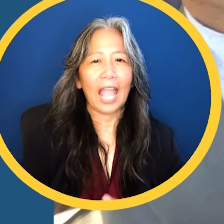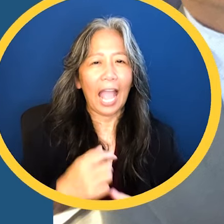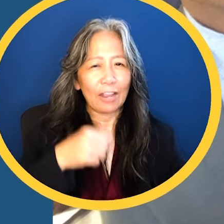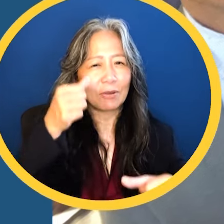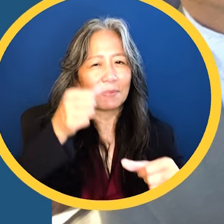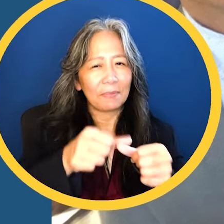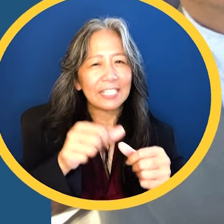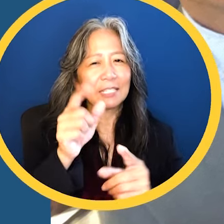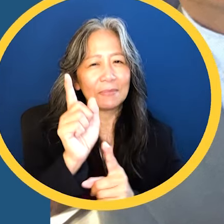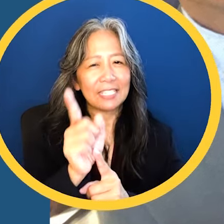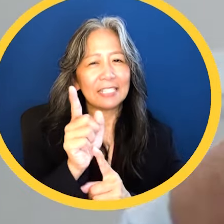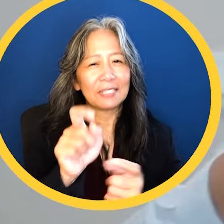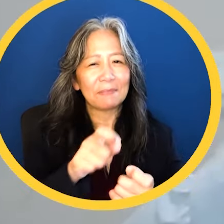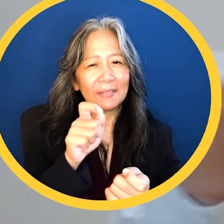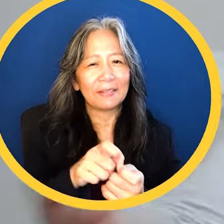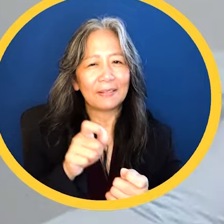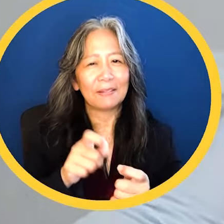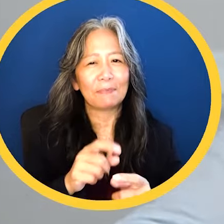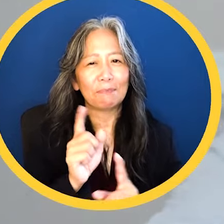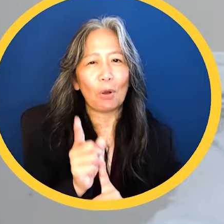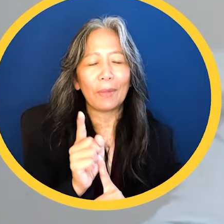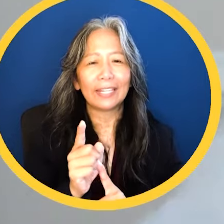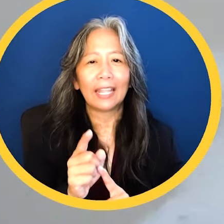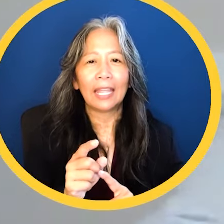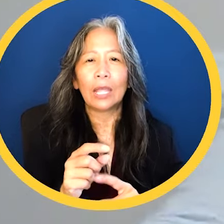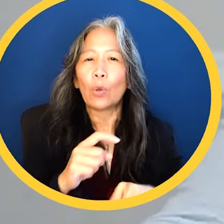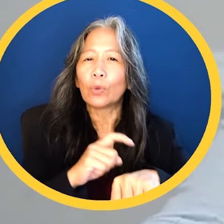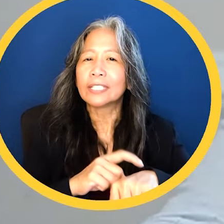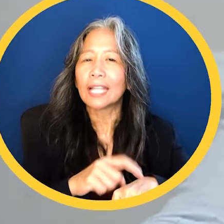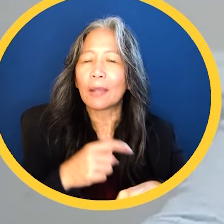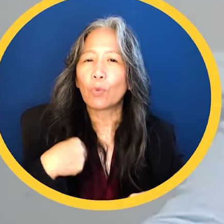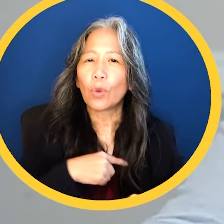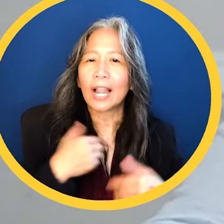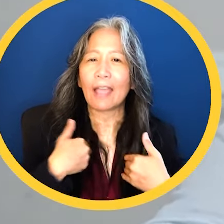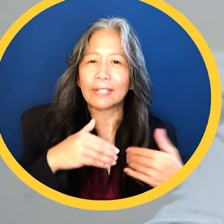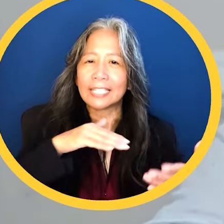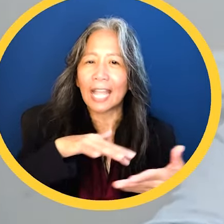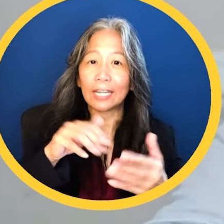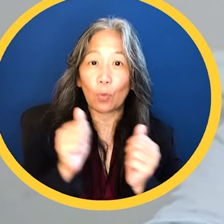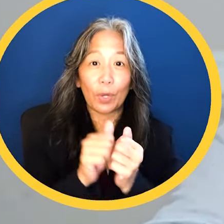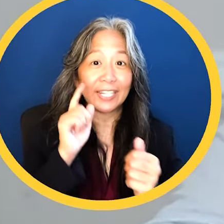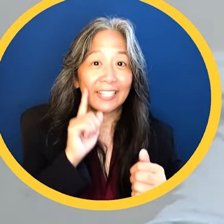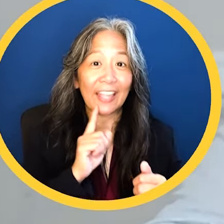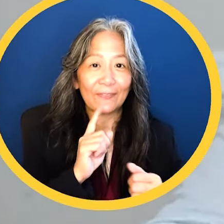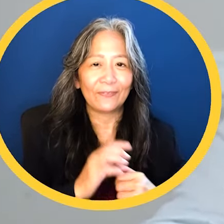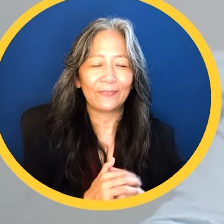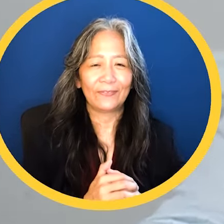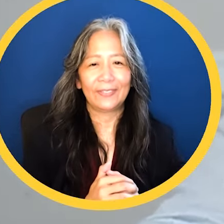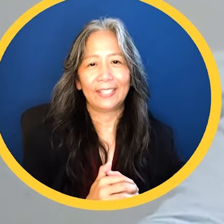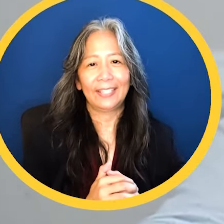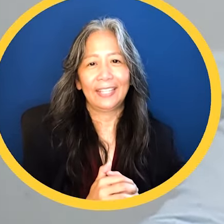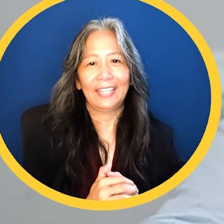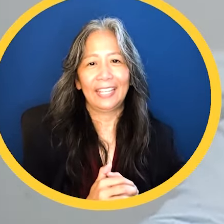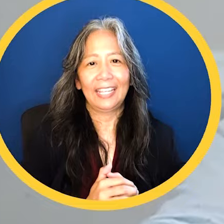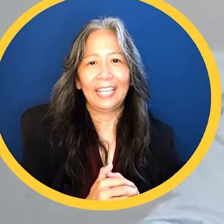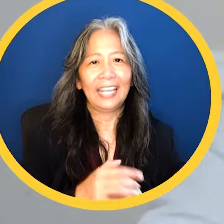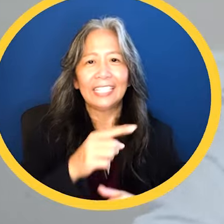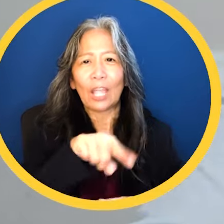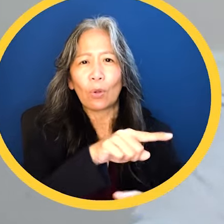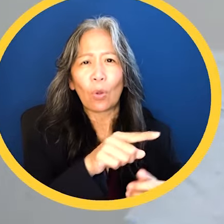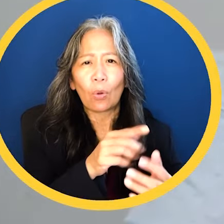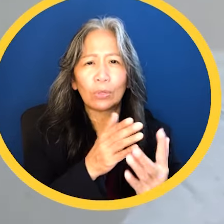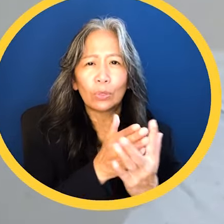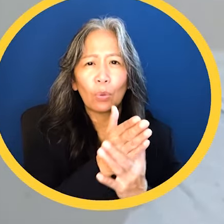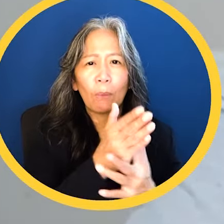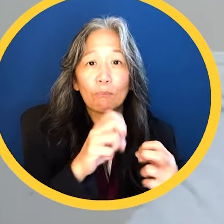I remember specific moments, and there would be times when you know, we would have Bible studies with the deaf, and then they would